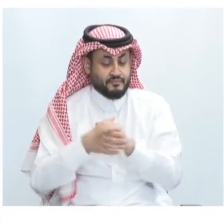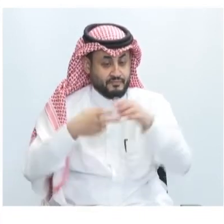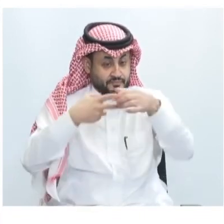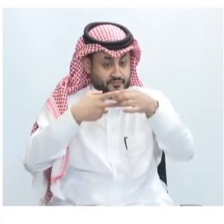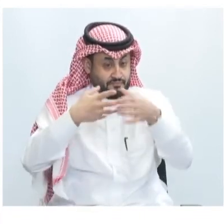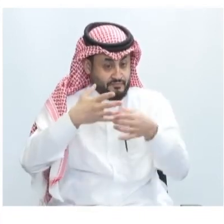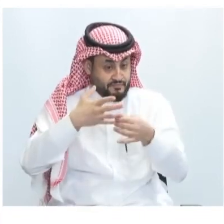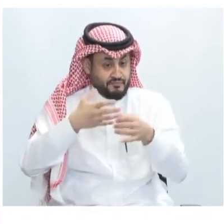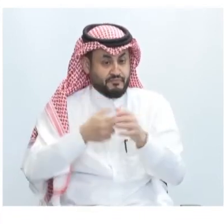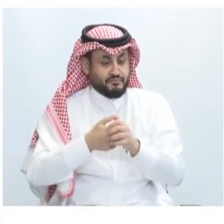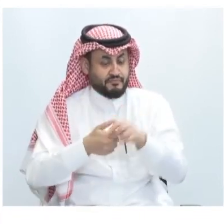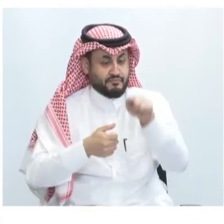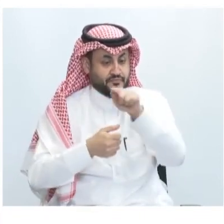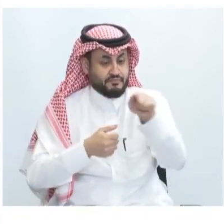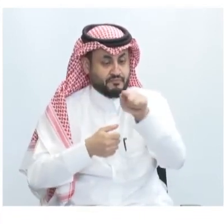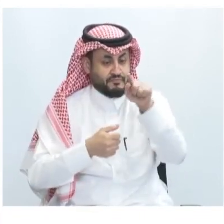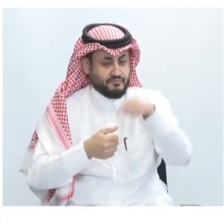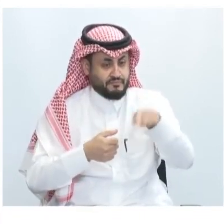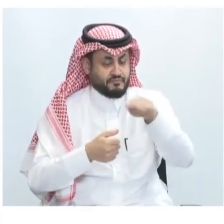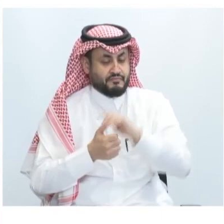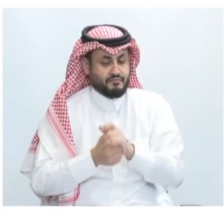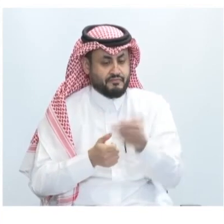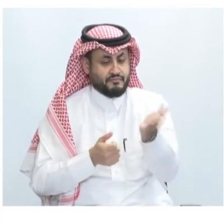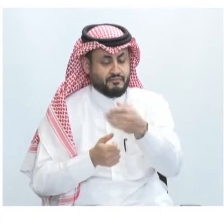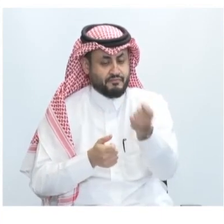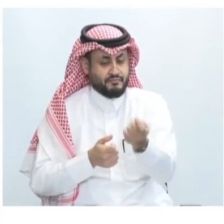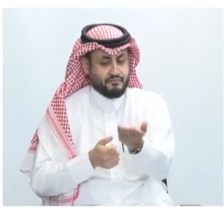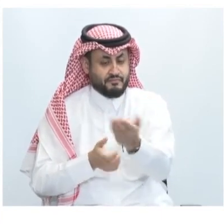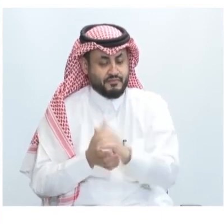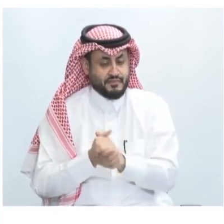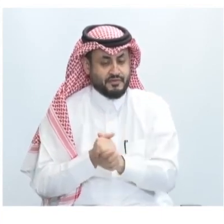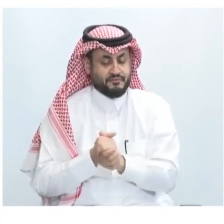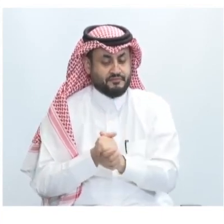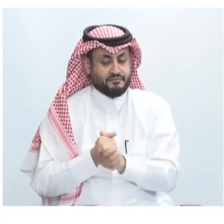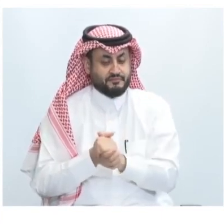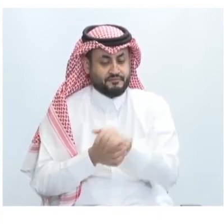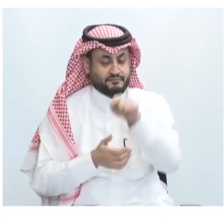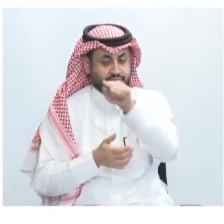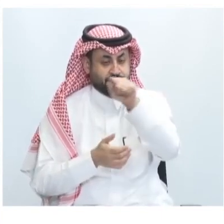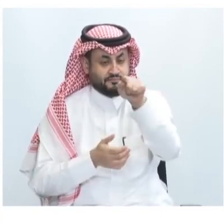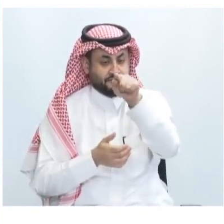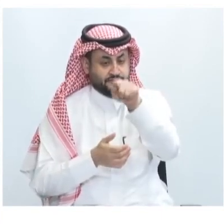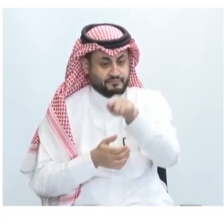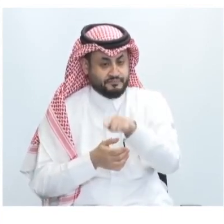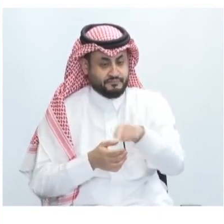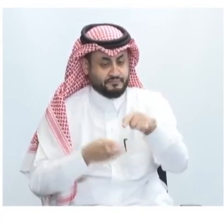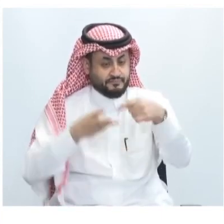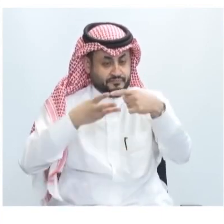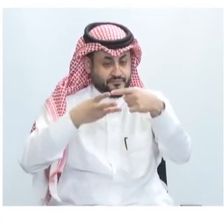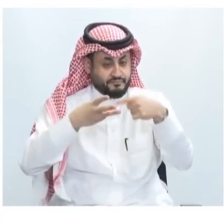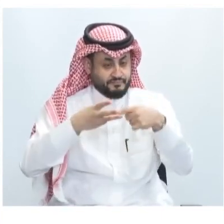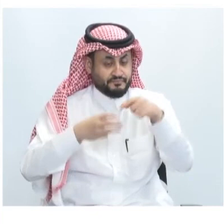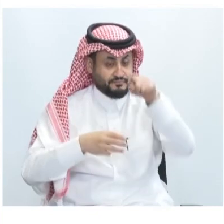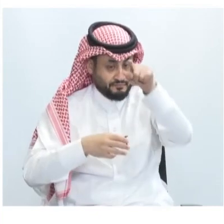Down, up, and we have a line over it. Let's write it here. So we have J, 1, 2, 3, and